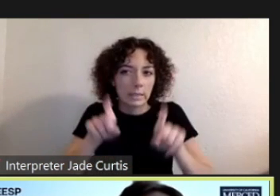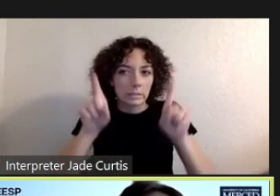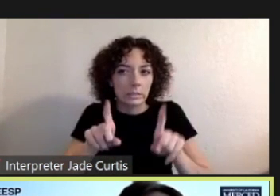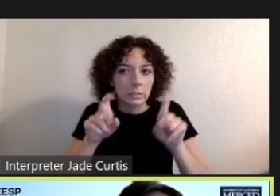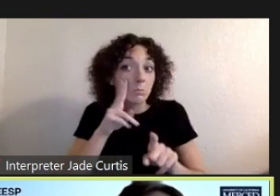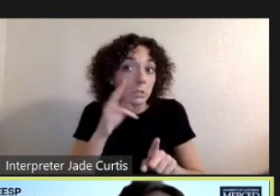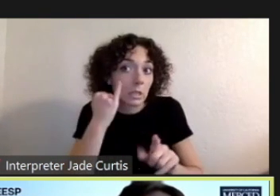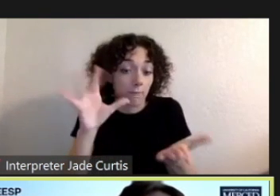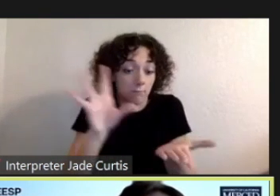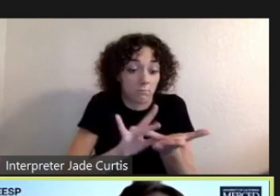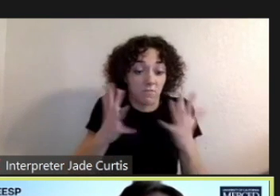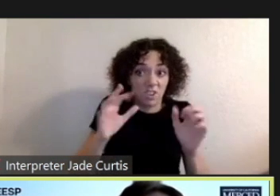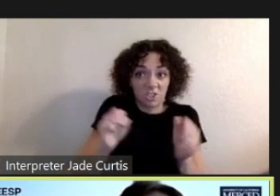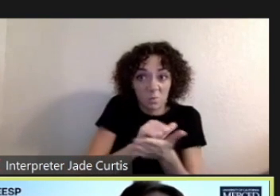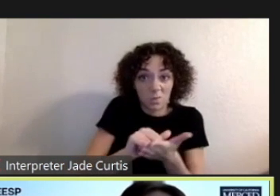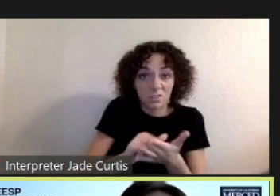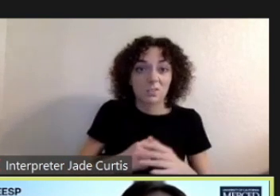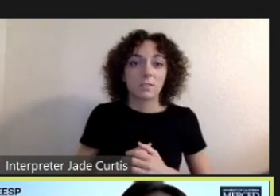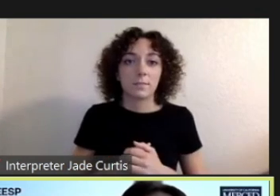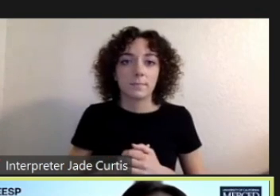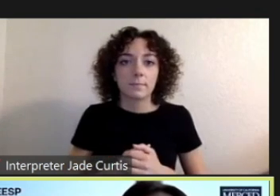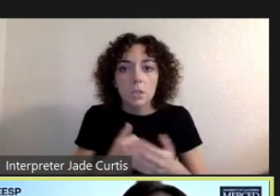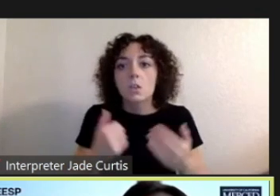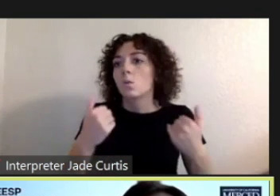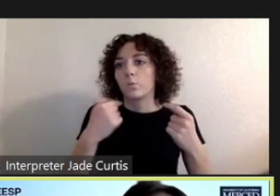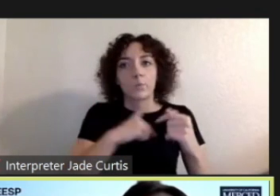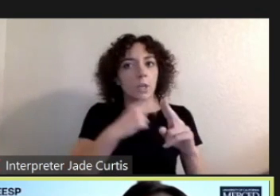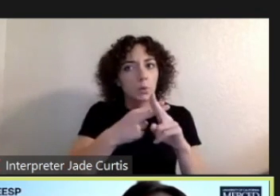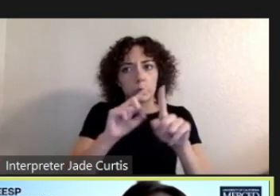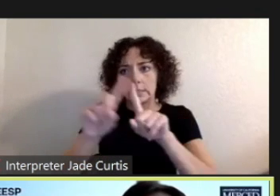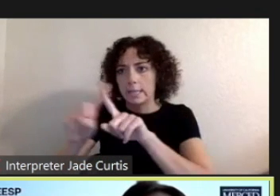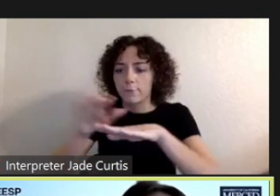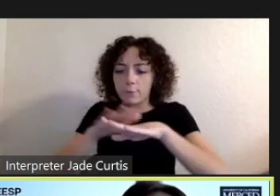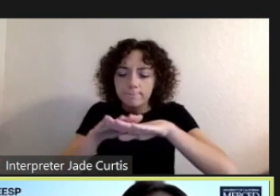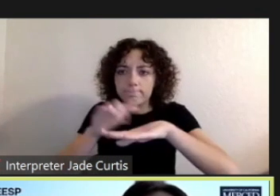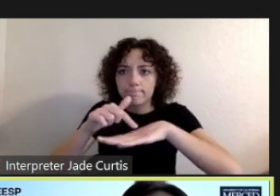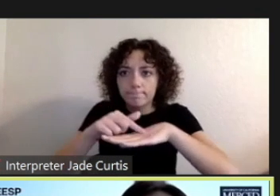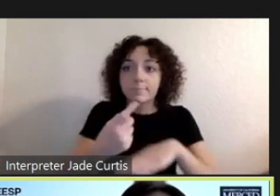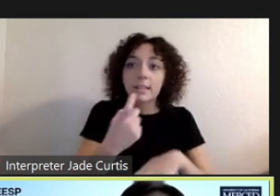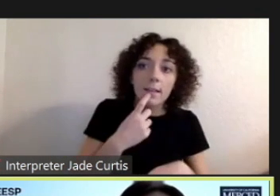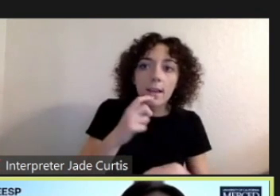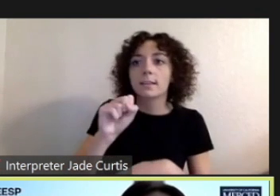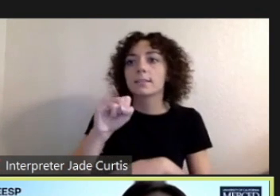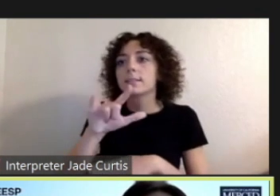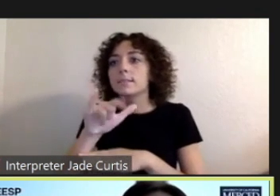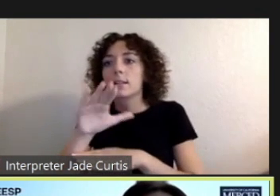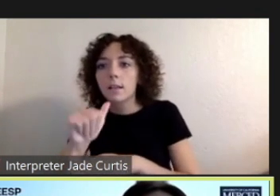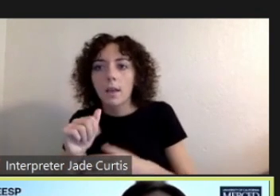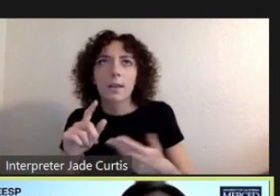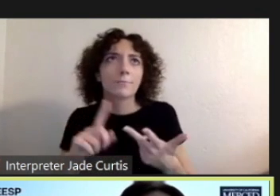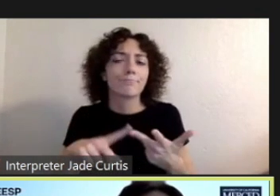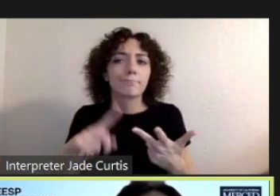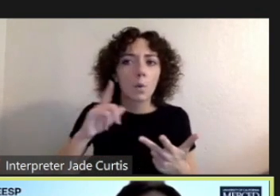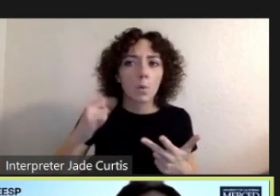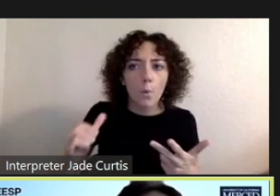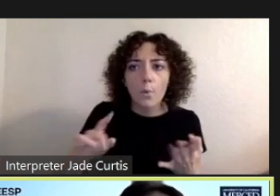So the experiments was done with multiple surfaces, and we have here glass, silica, gold, and stainless steel. We are